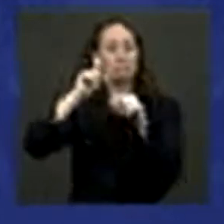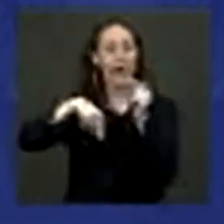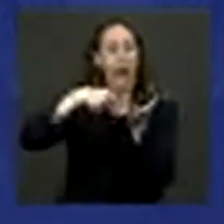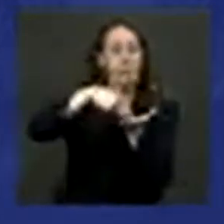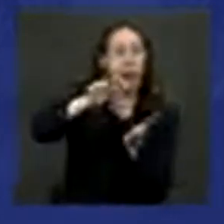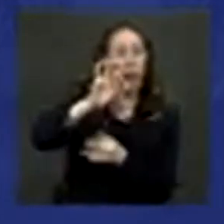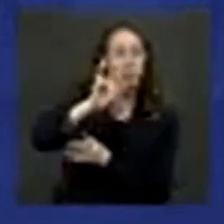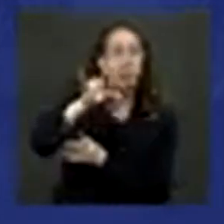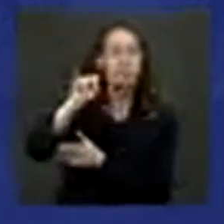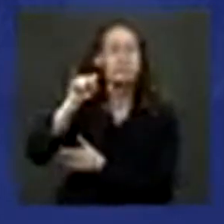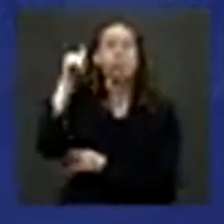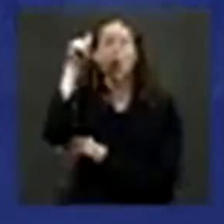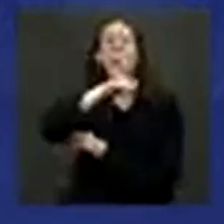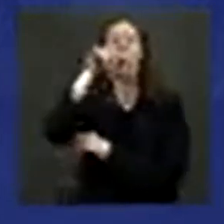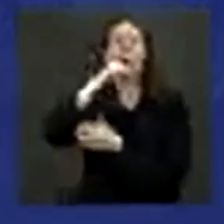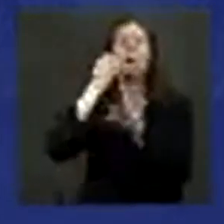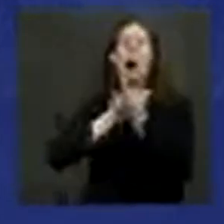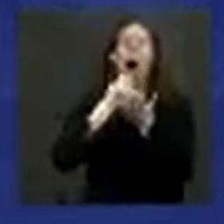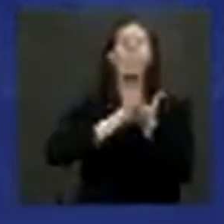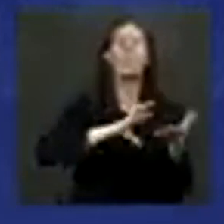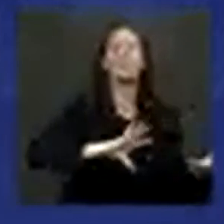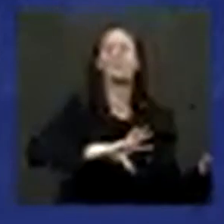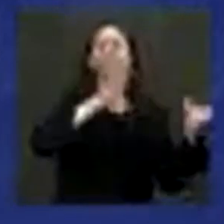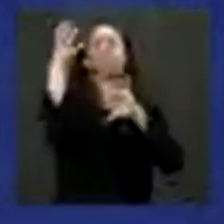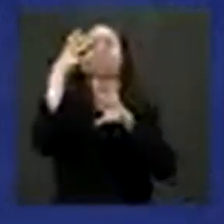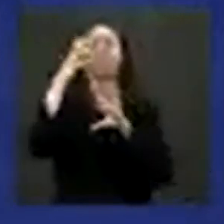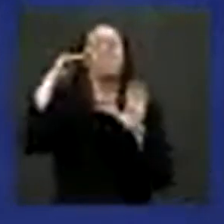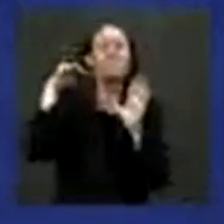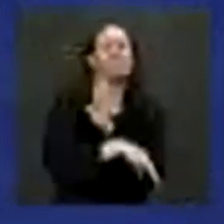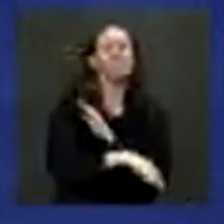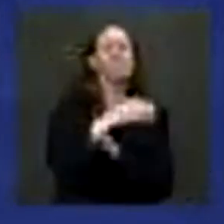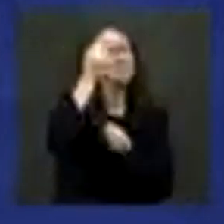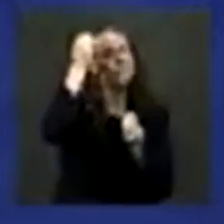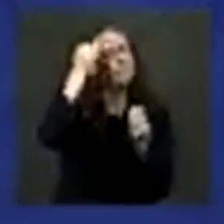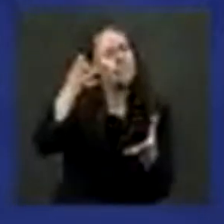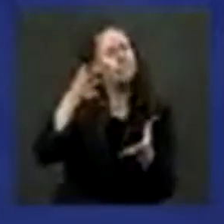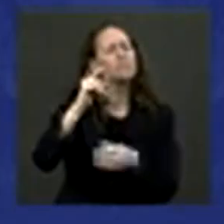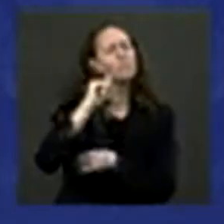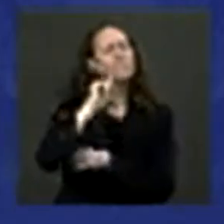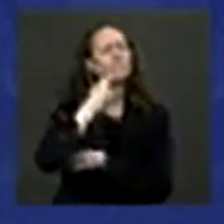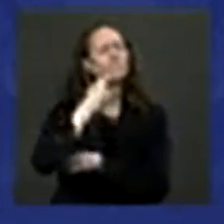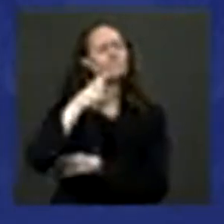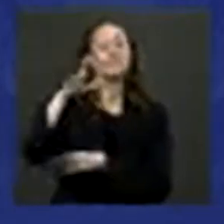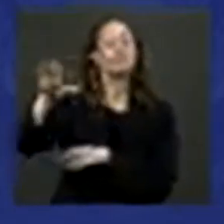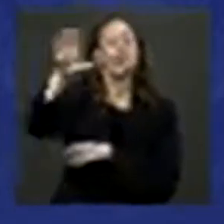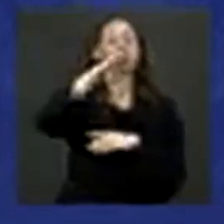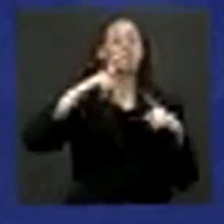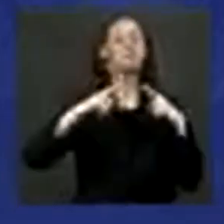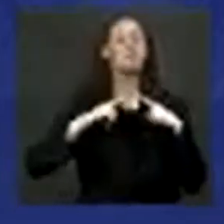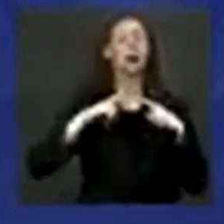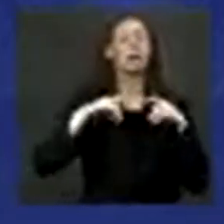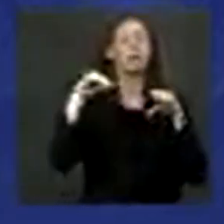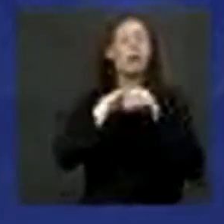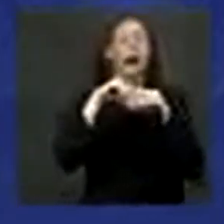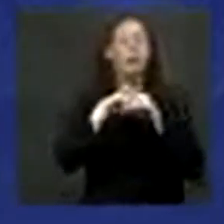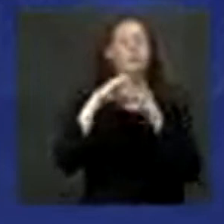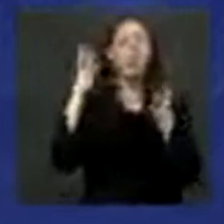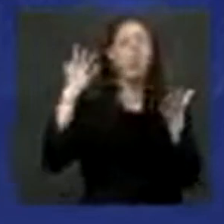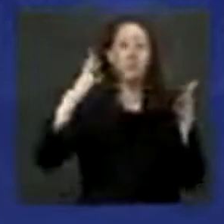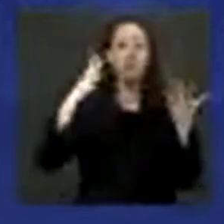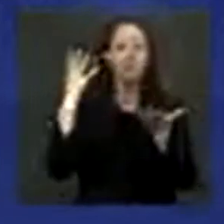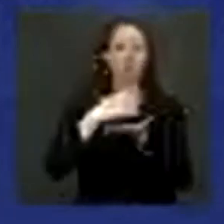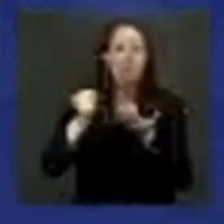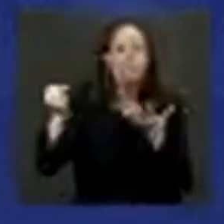a cliff and risks jobs and retirement savings, Social Security benefits, salaries for